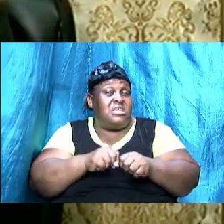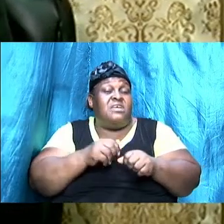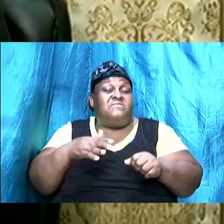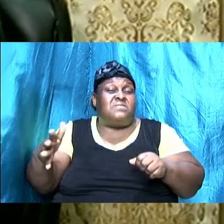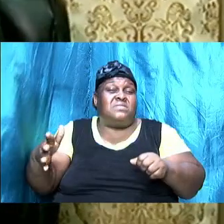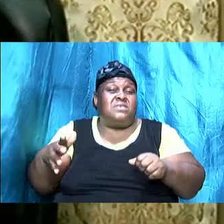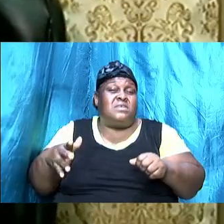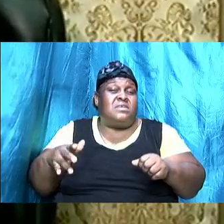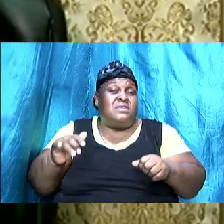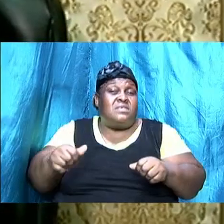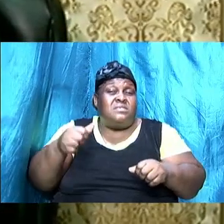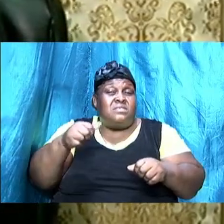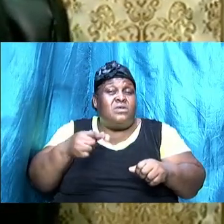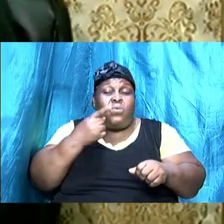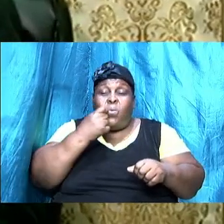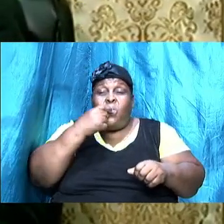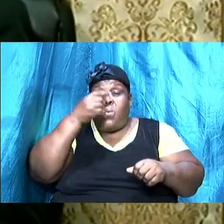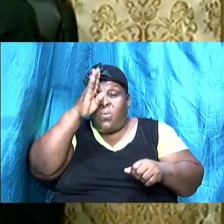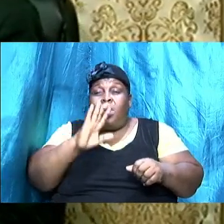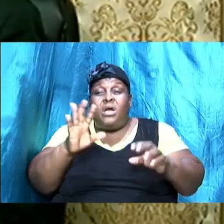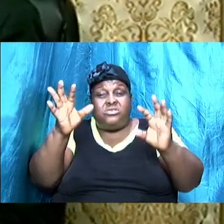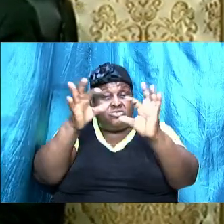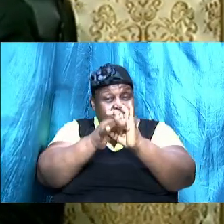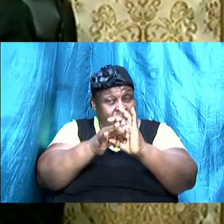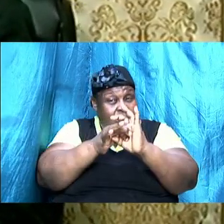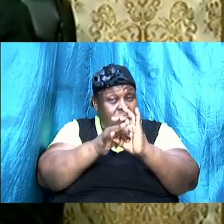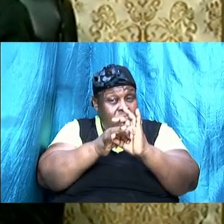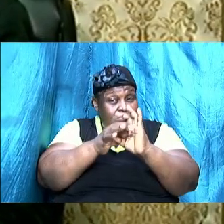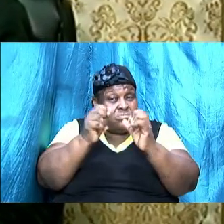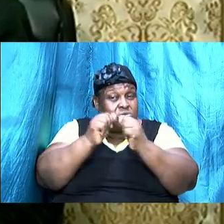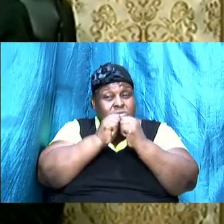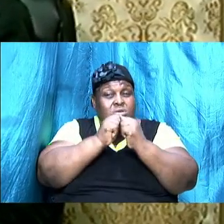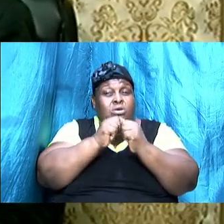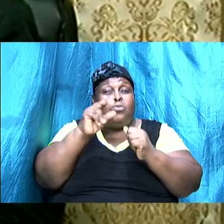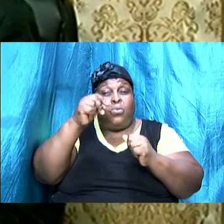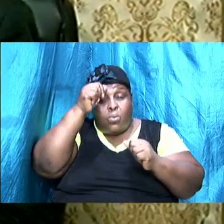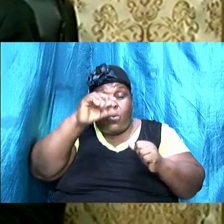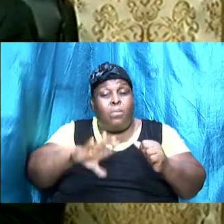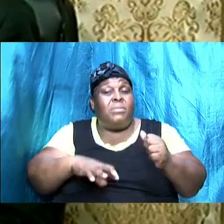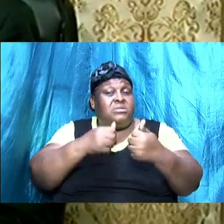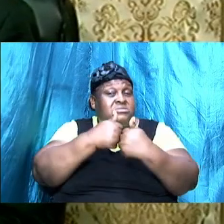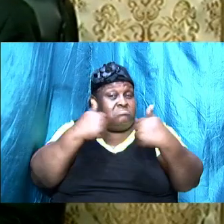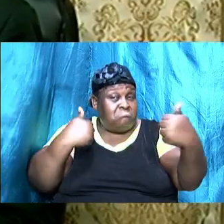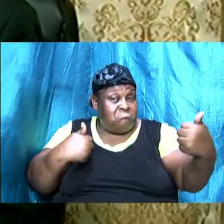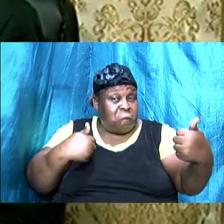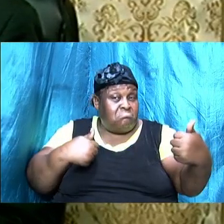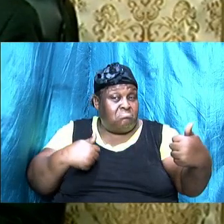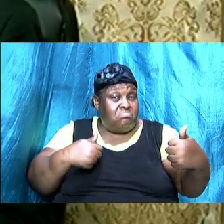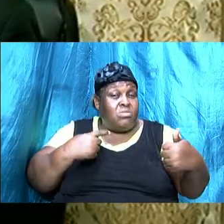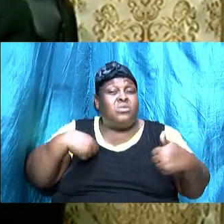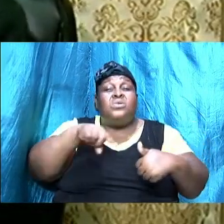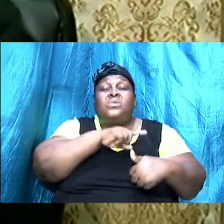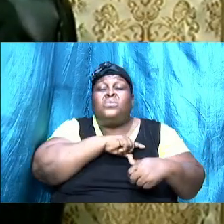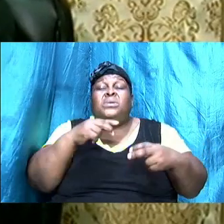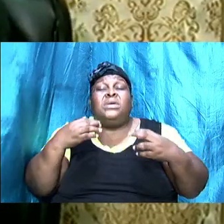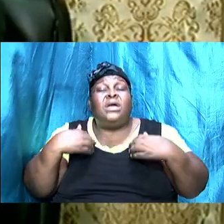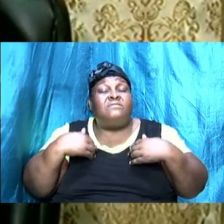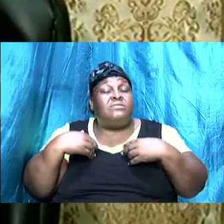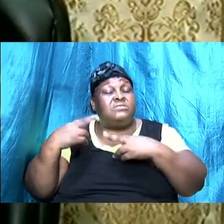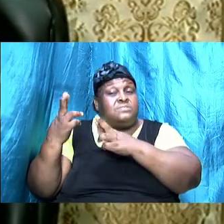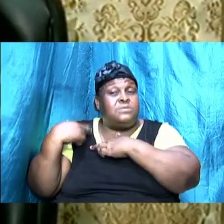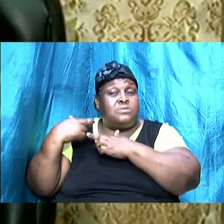We have a responsibility to conform to the word and to work with God to